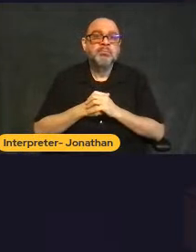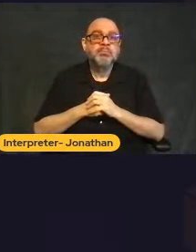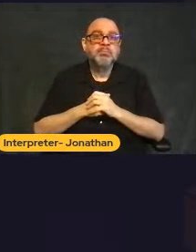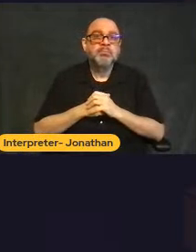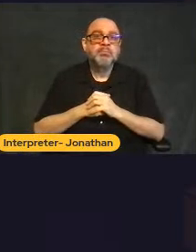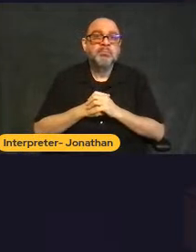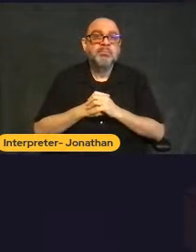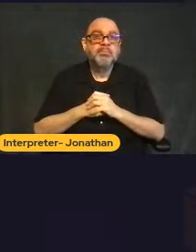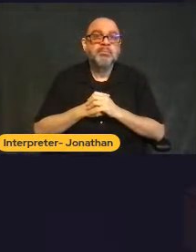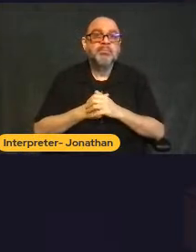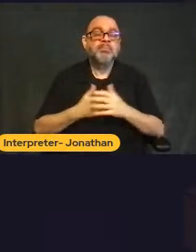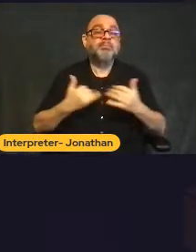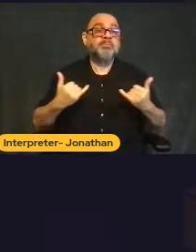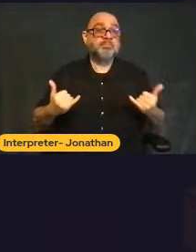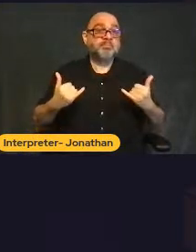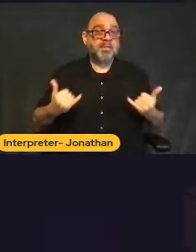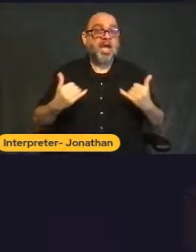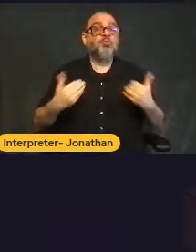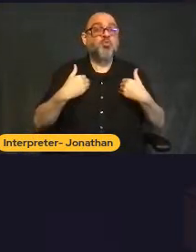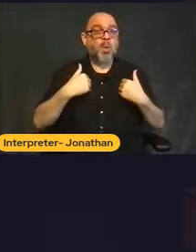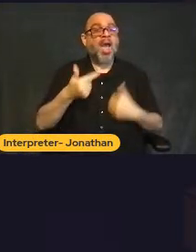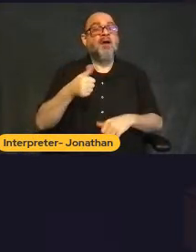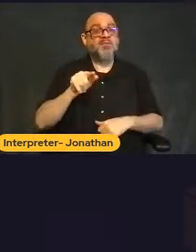API gateway.